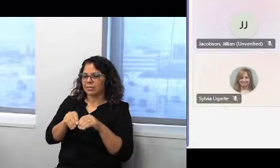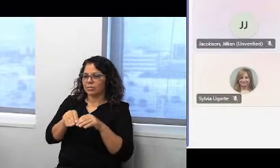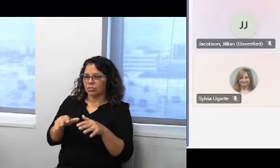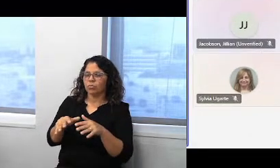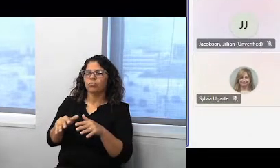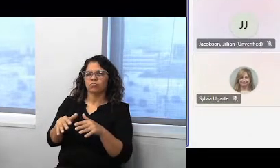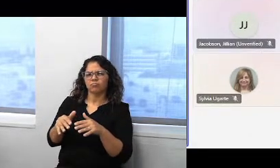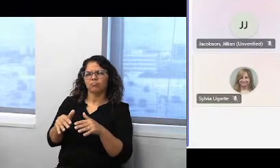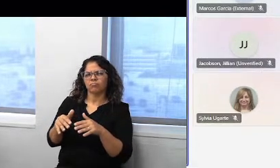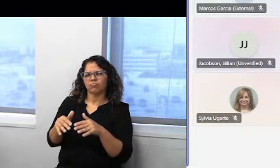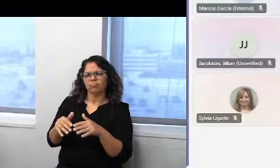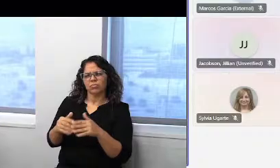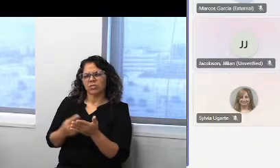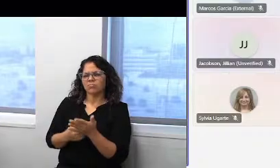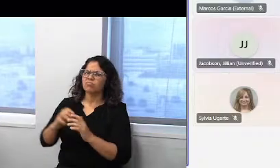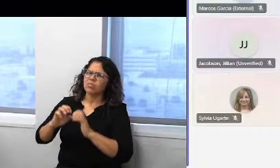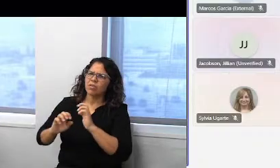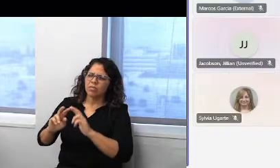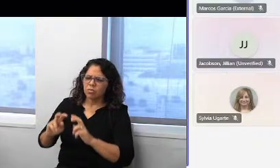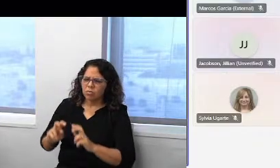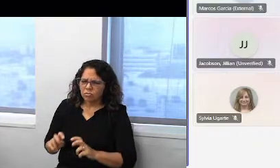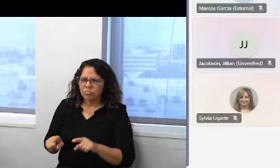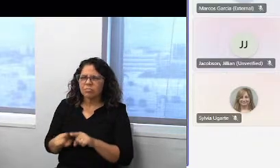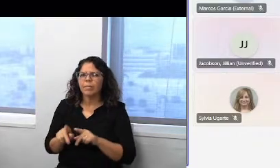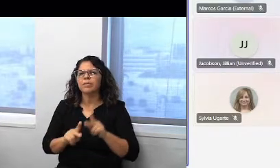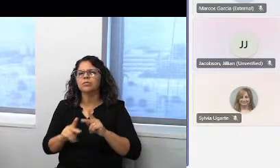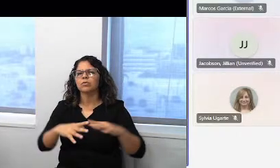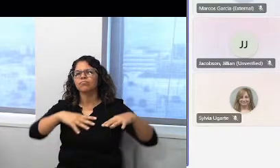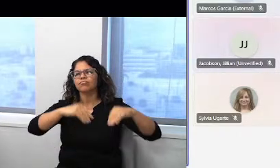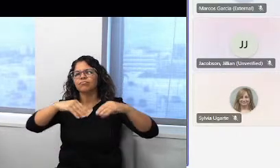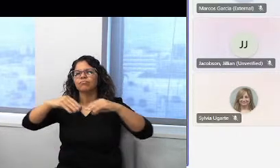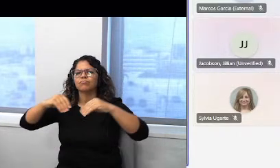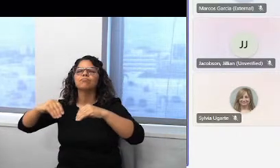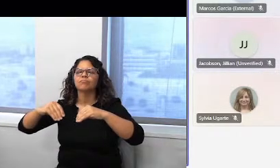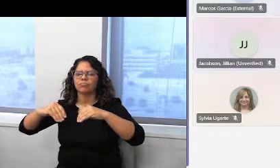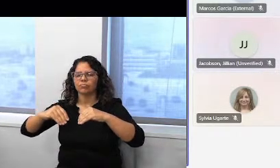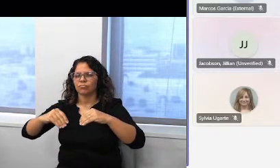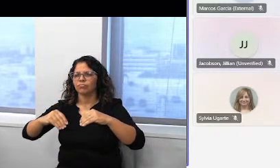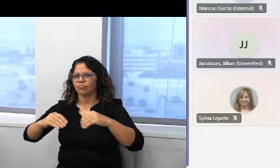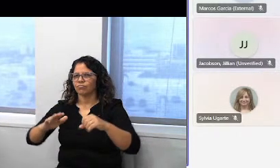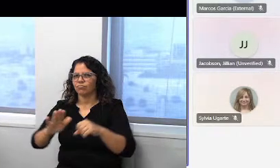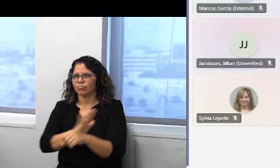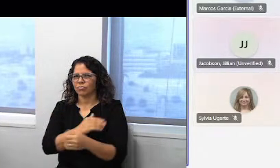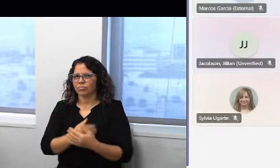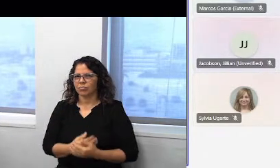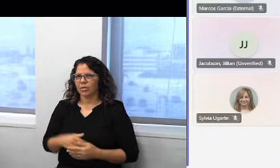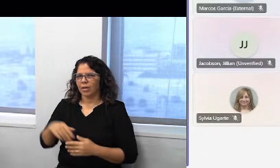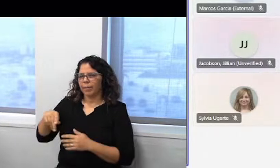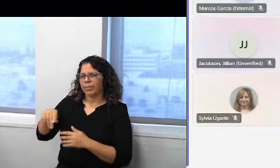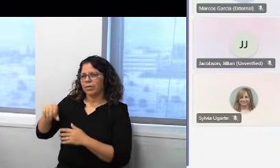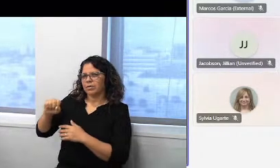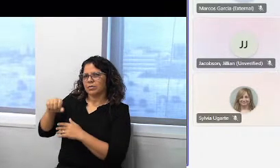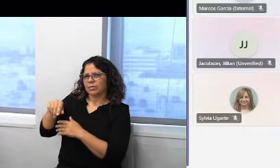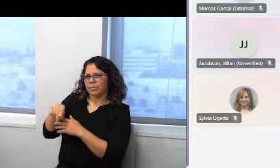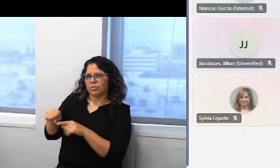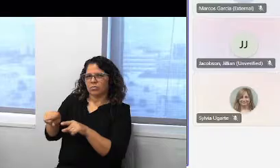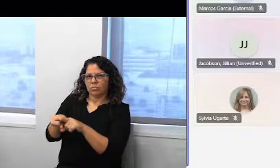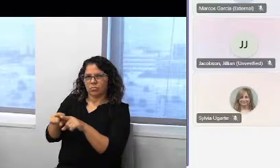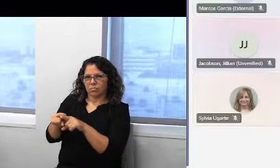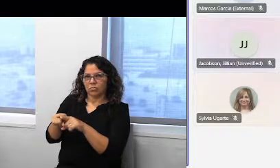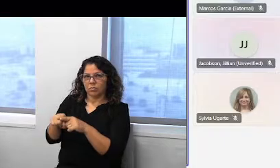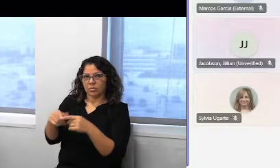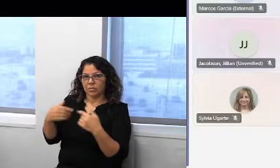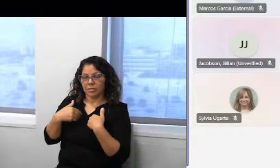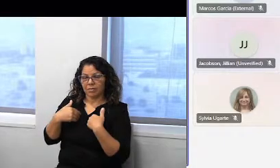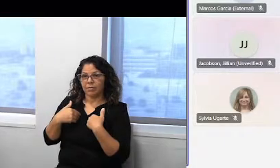had outages have been completed. But the PSP order also directed, it had a timeline for